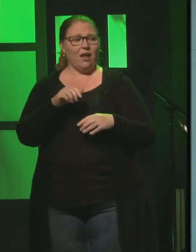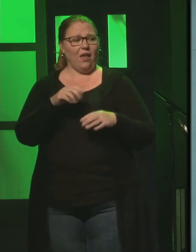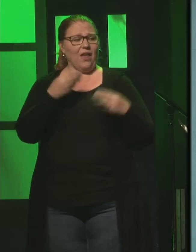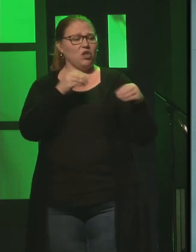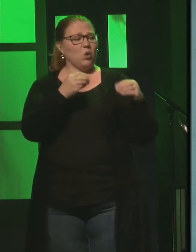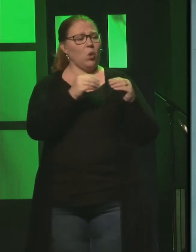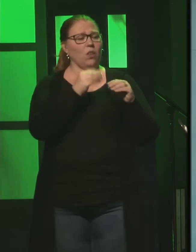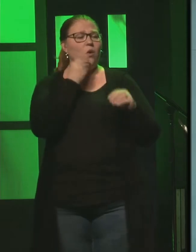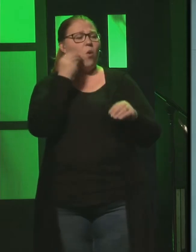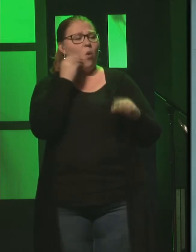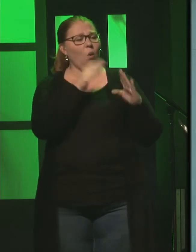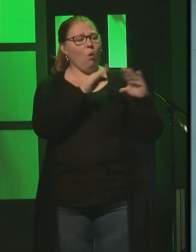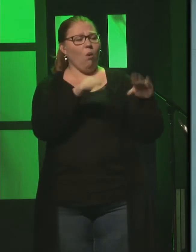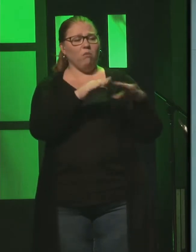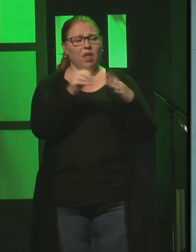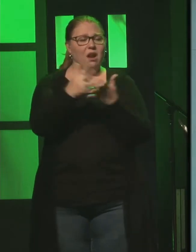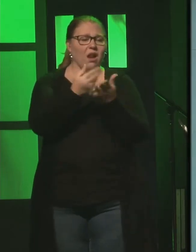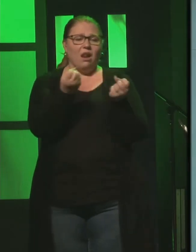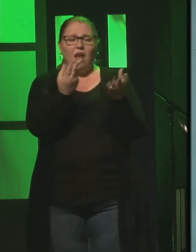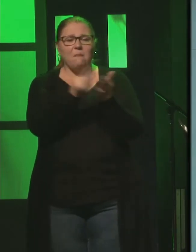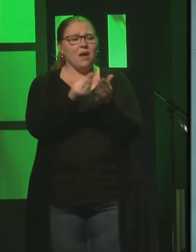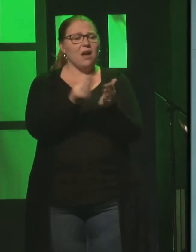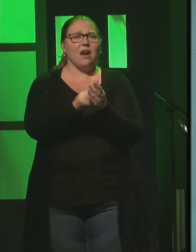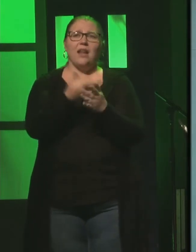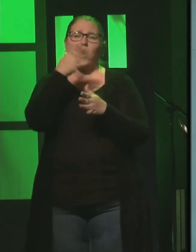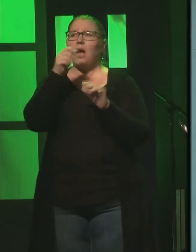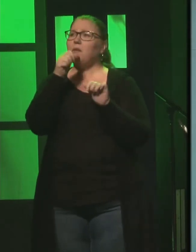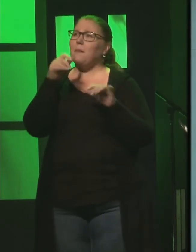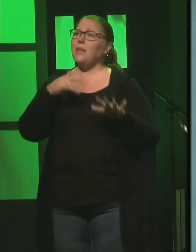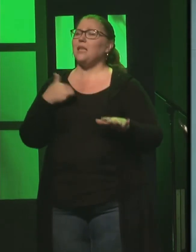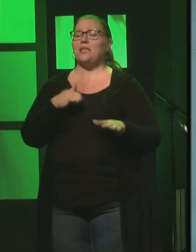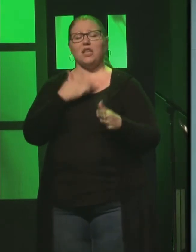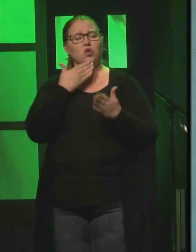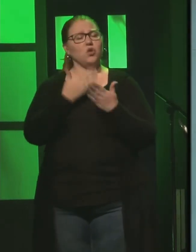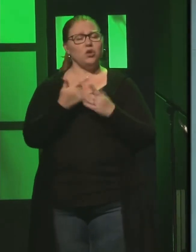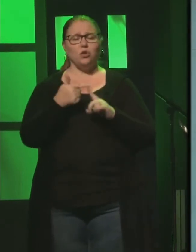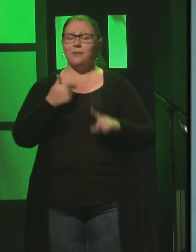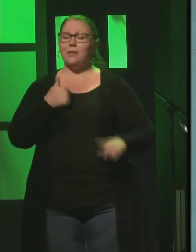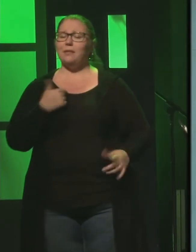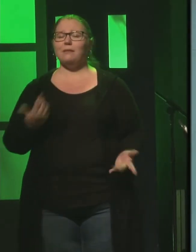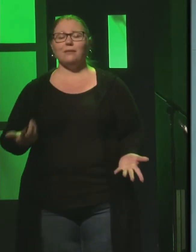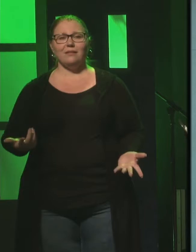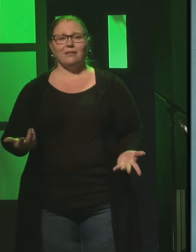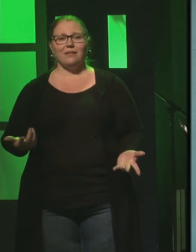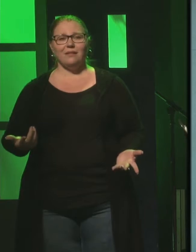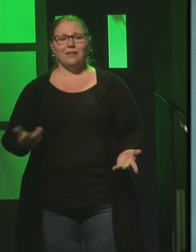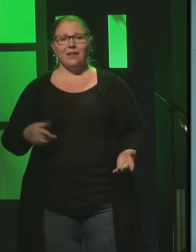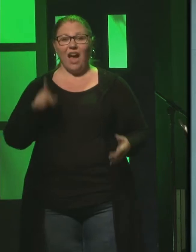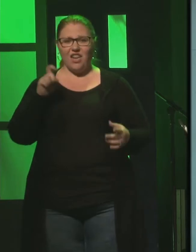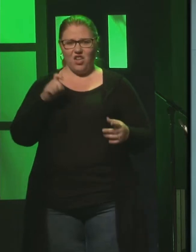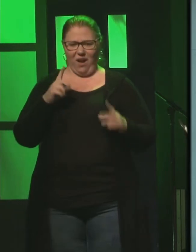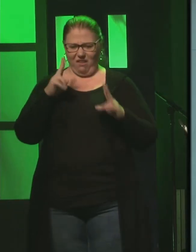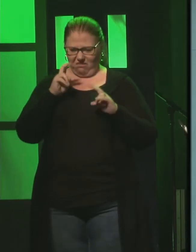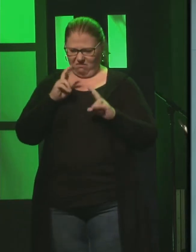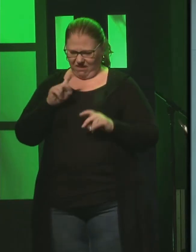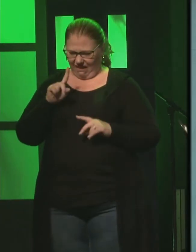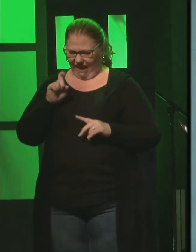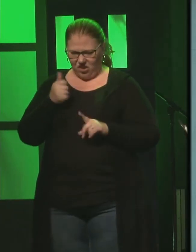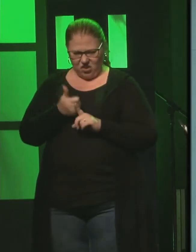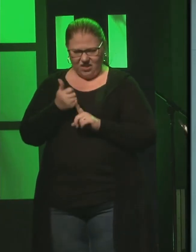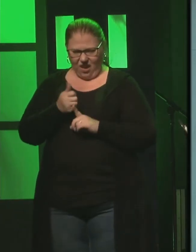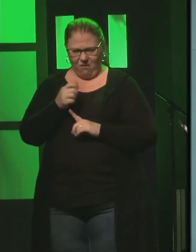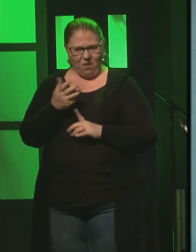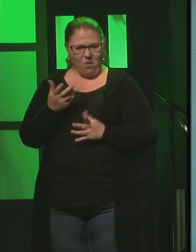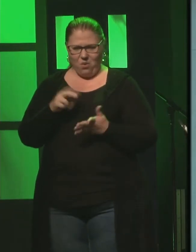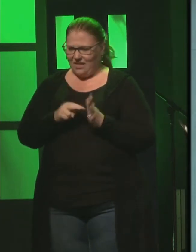sold these homes, and they made all this money, and it's like, God's just been so good to me. And you have to ask yourself the question, well, what does that